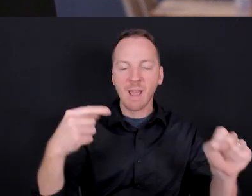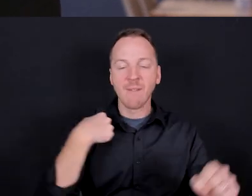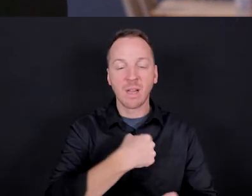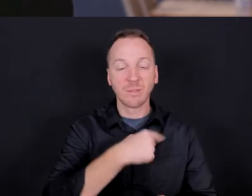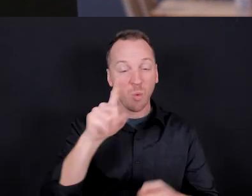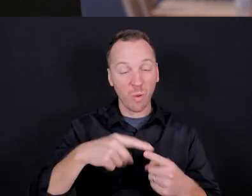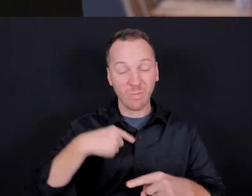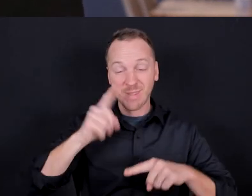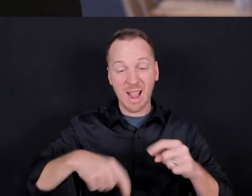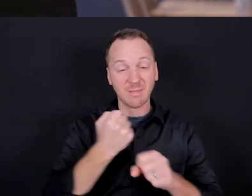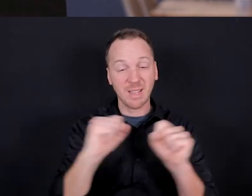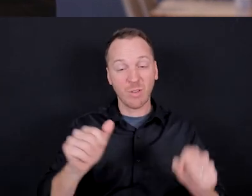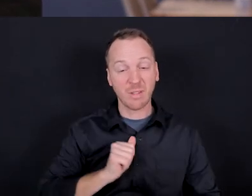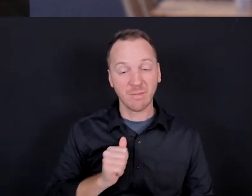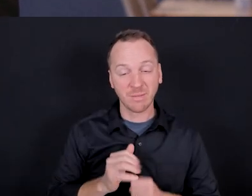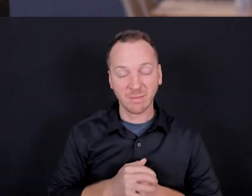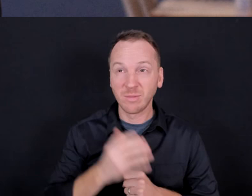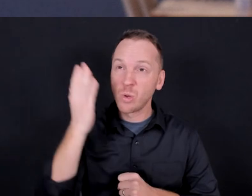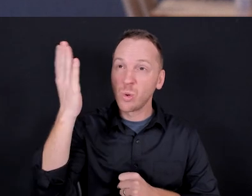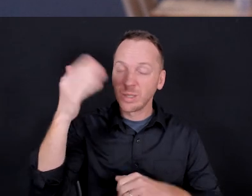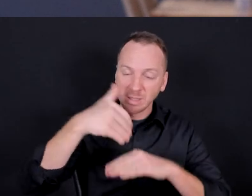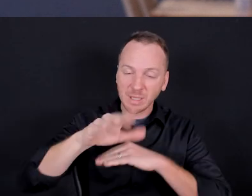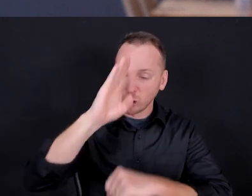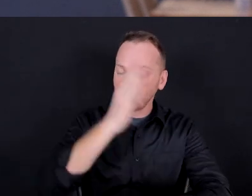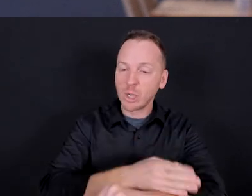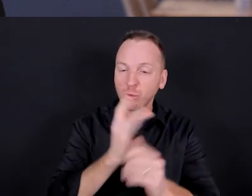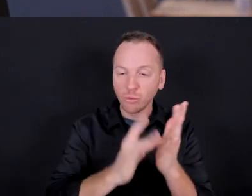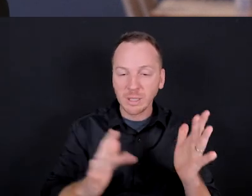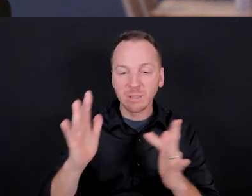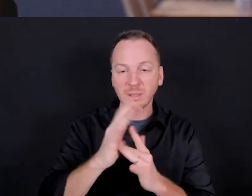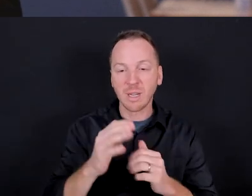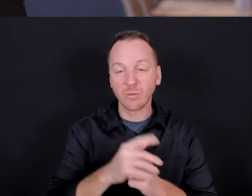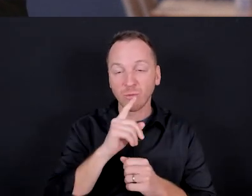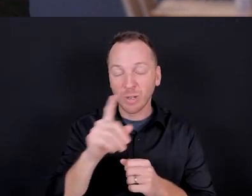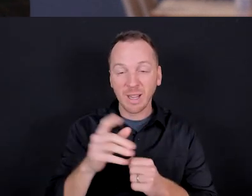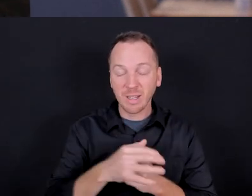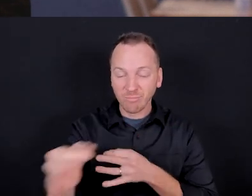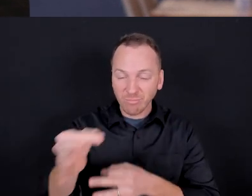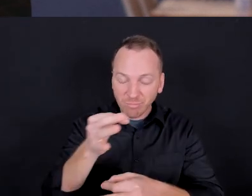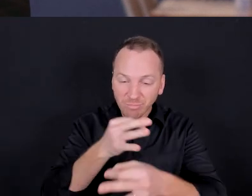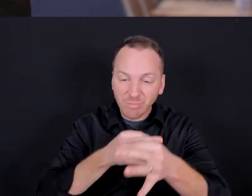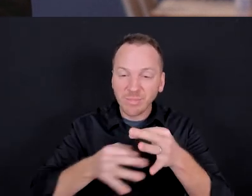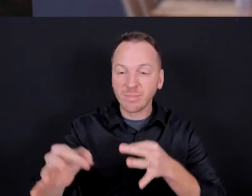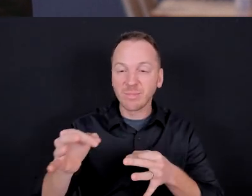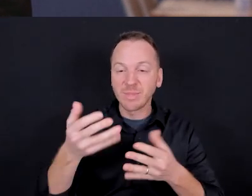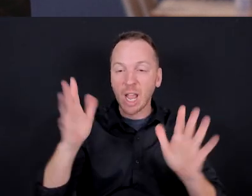save ourselves. You sent your Son, Jesus, to be the atoning sacrifice for our